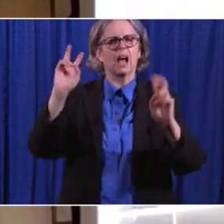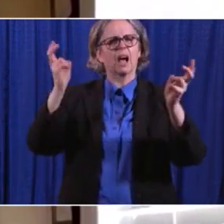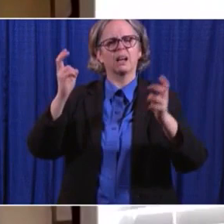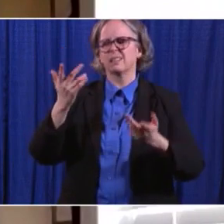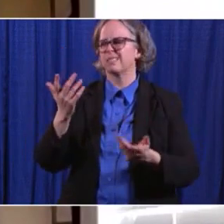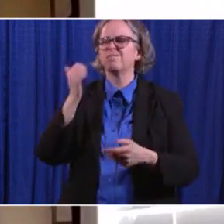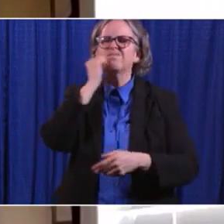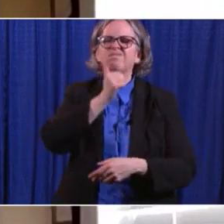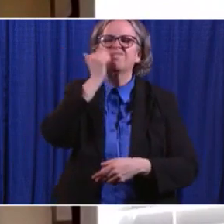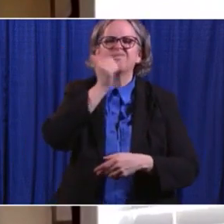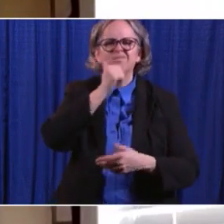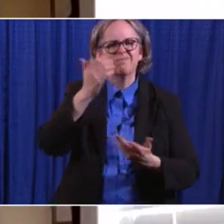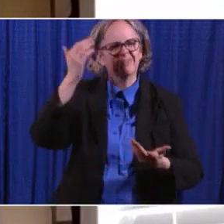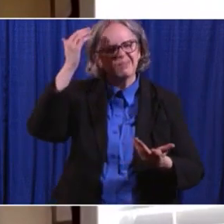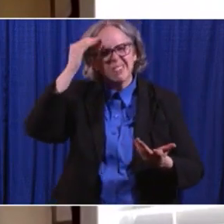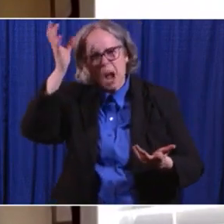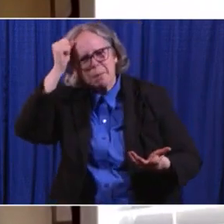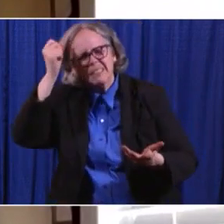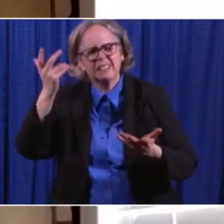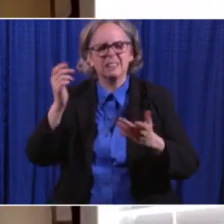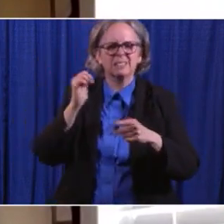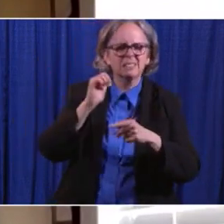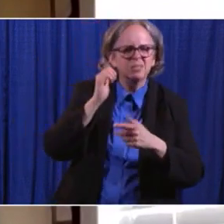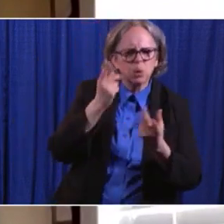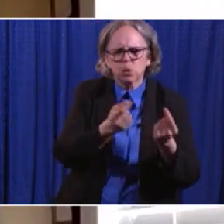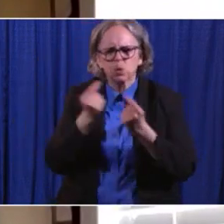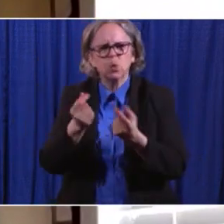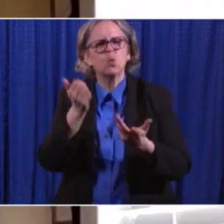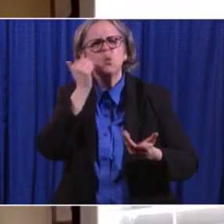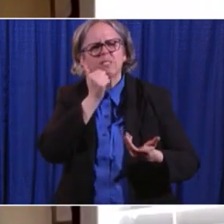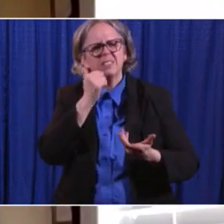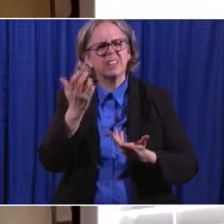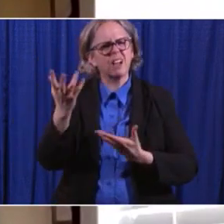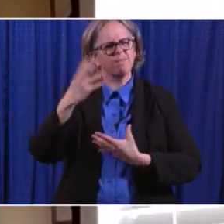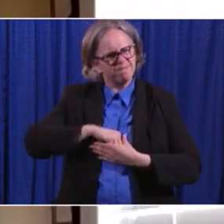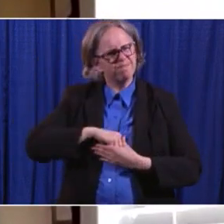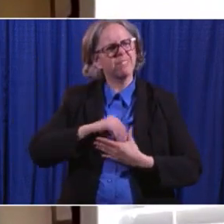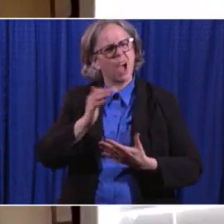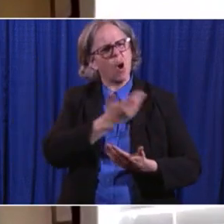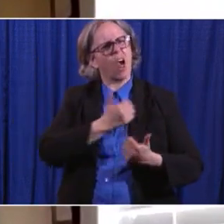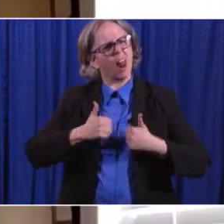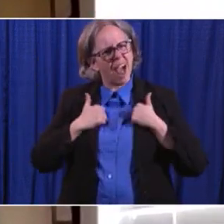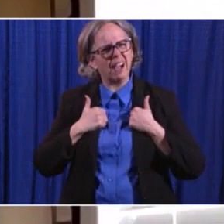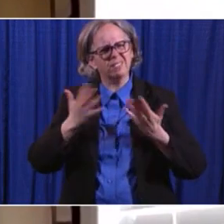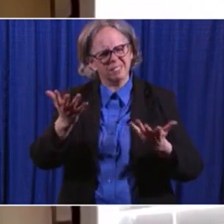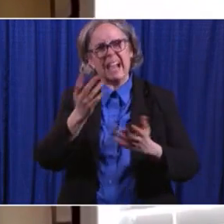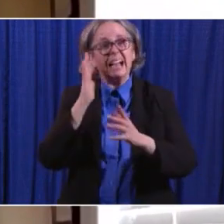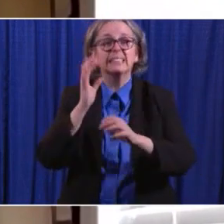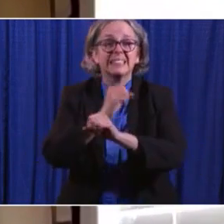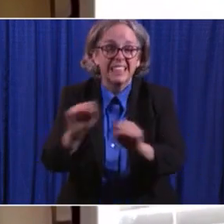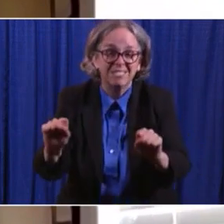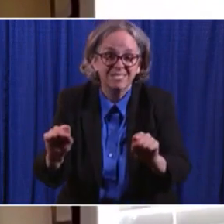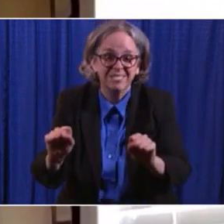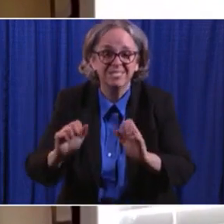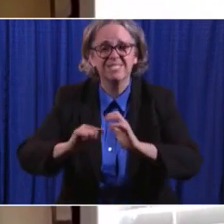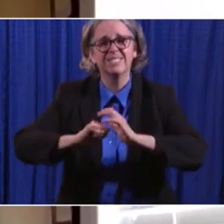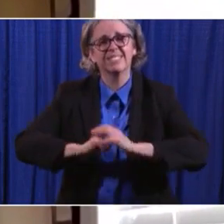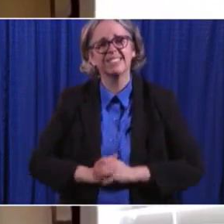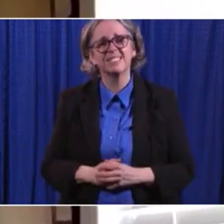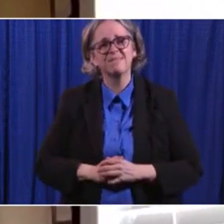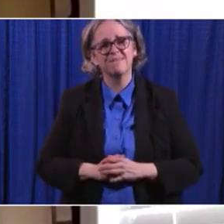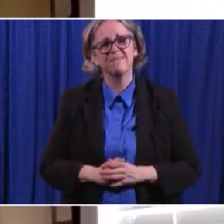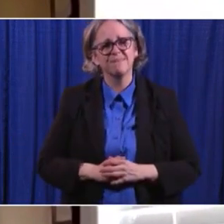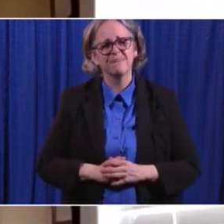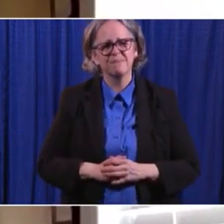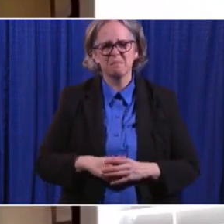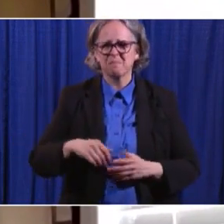every one of us to live and act safely, even as more and more of us get the vaccines that